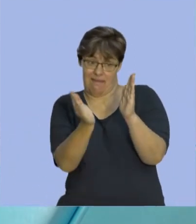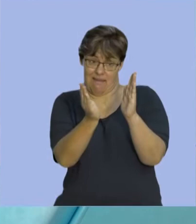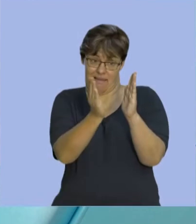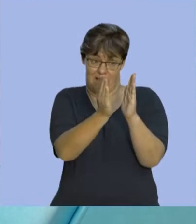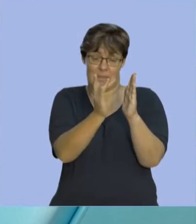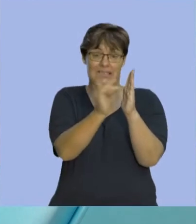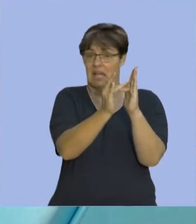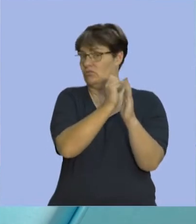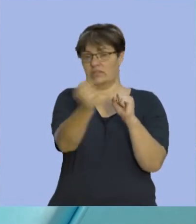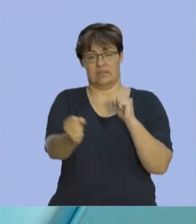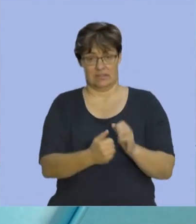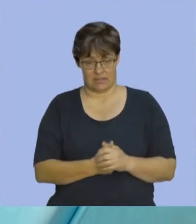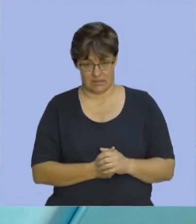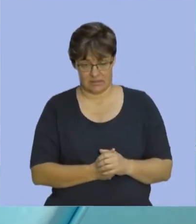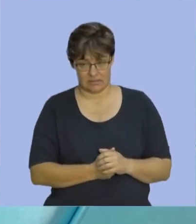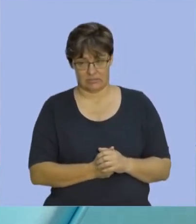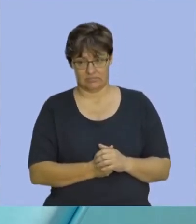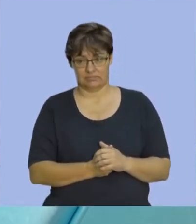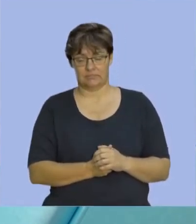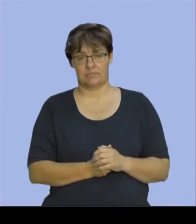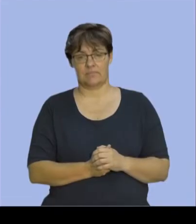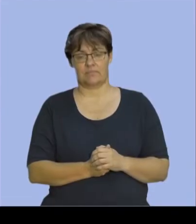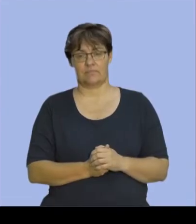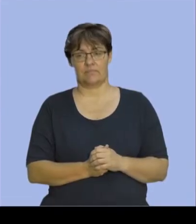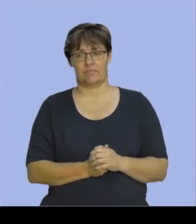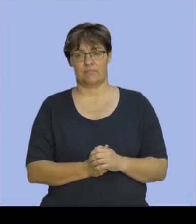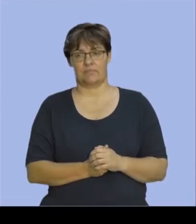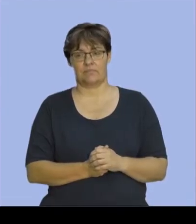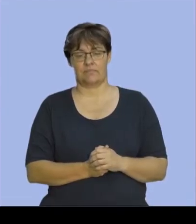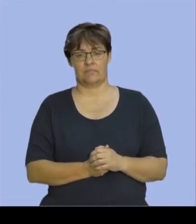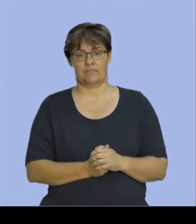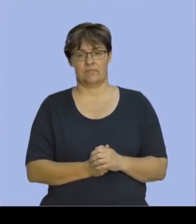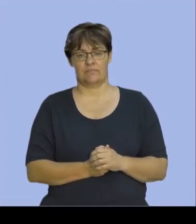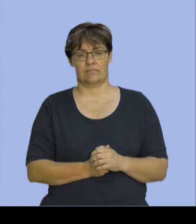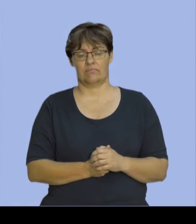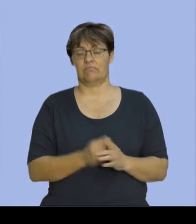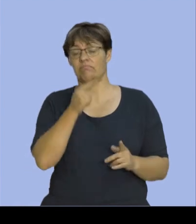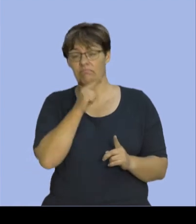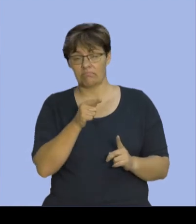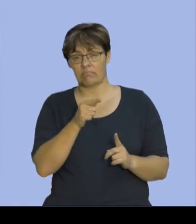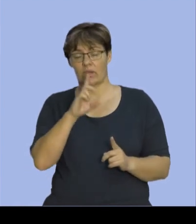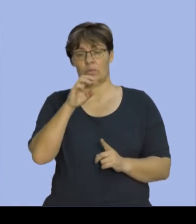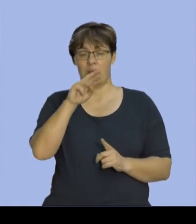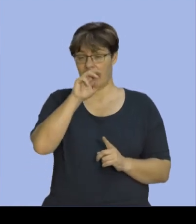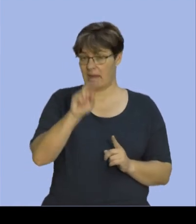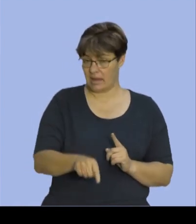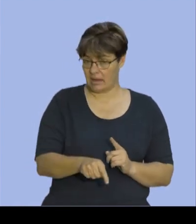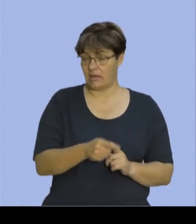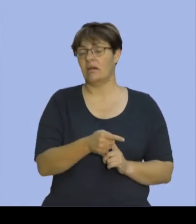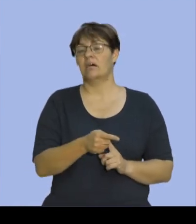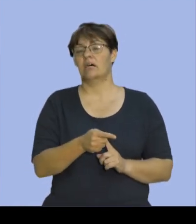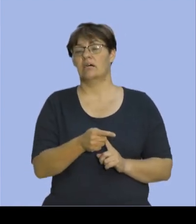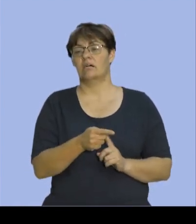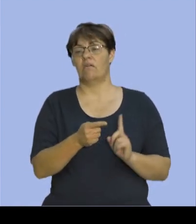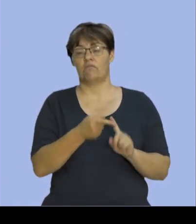but never to touch. So that's what an asymptote is about. Now, the domain of